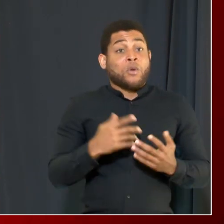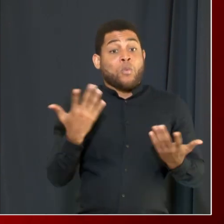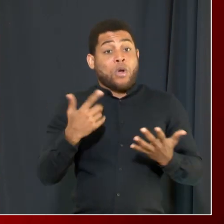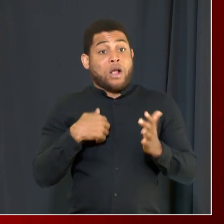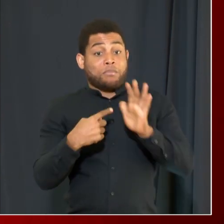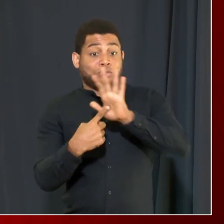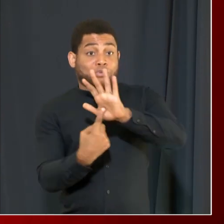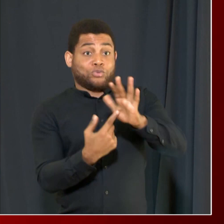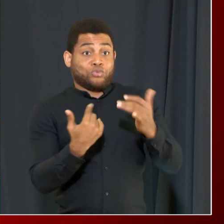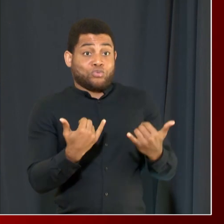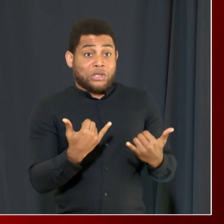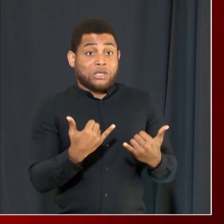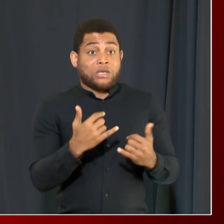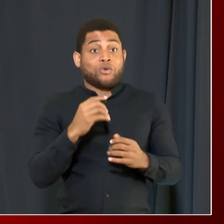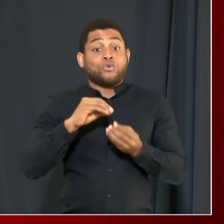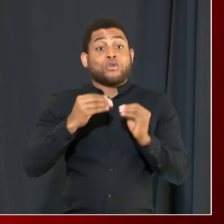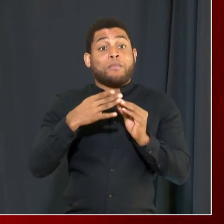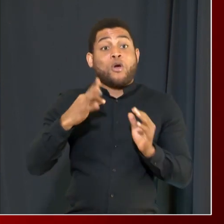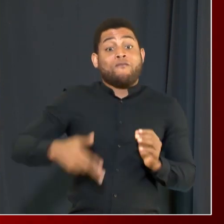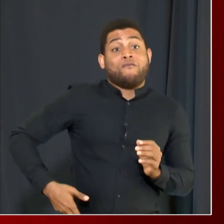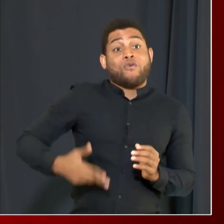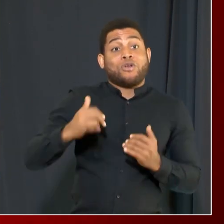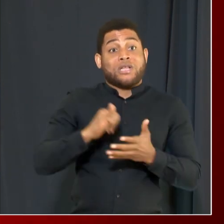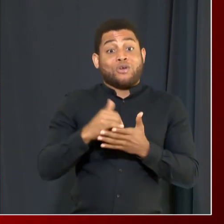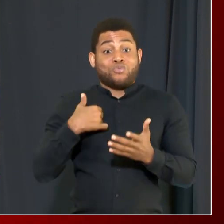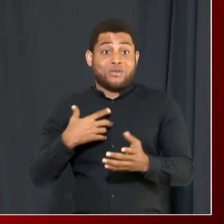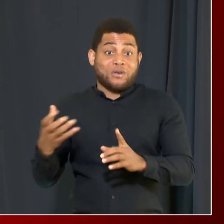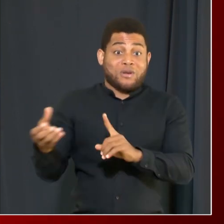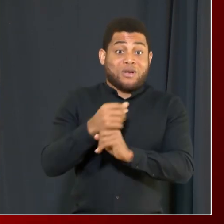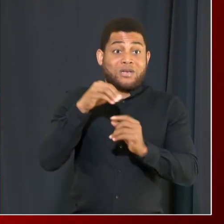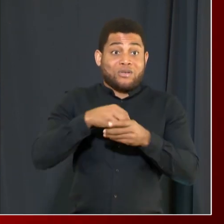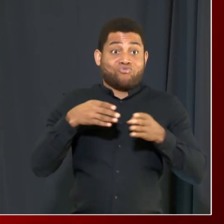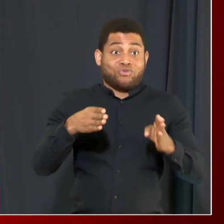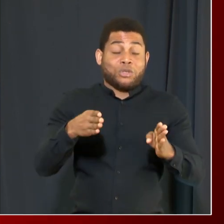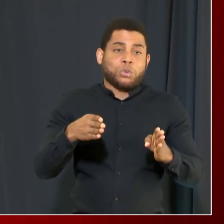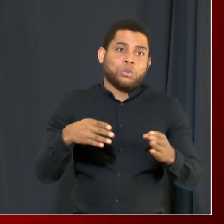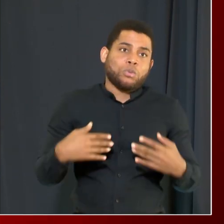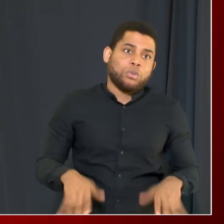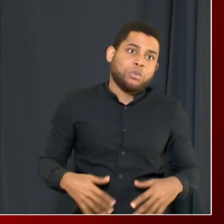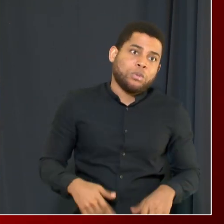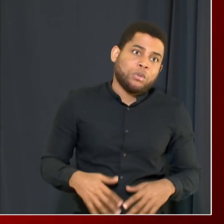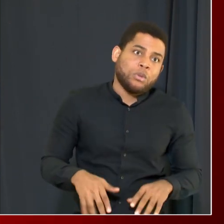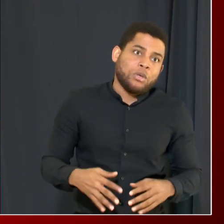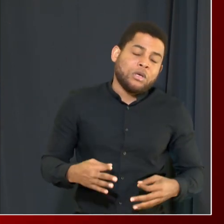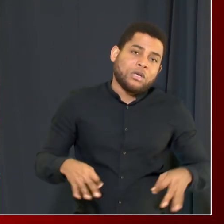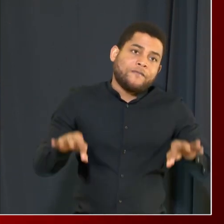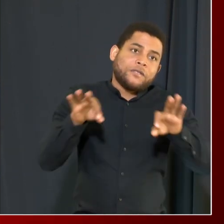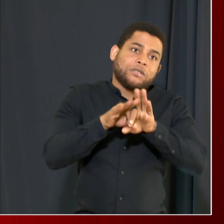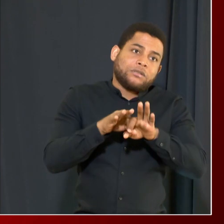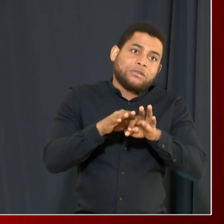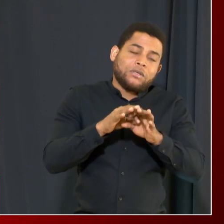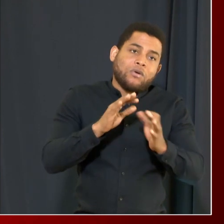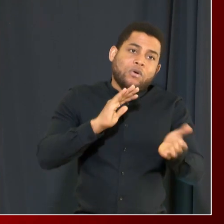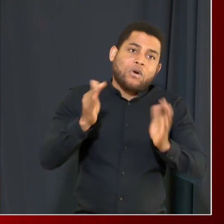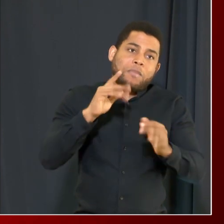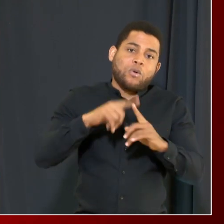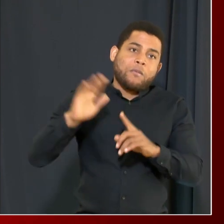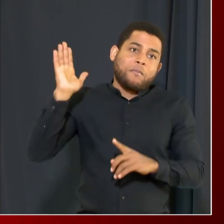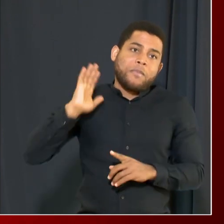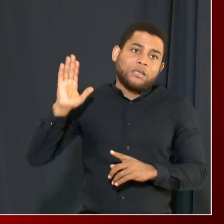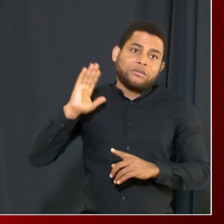of guns that we're recovering off of the street, which is a significant number in years past. And I think when you talk about the homicides, that's where